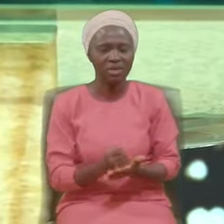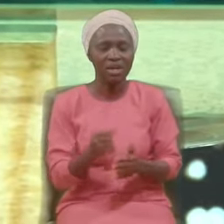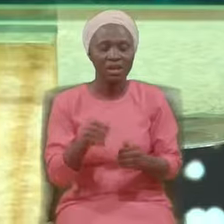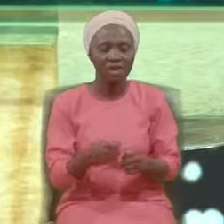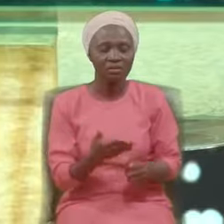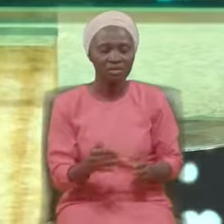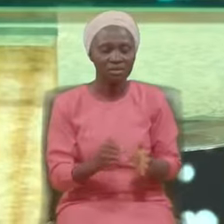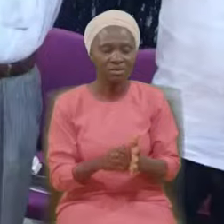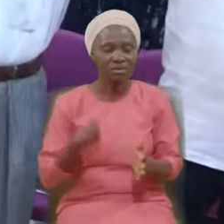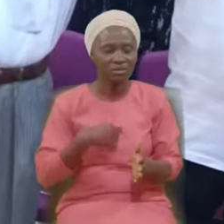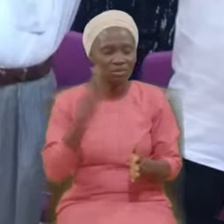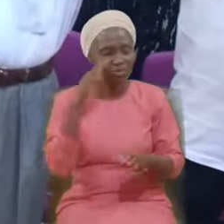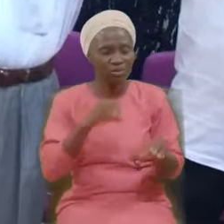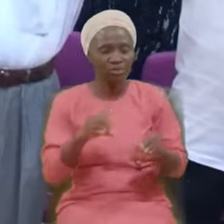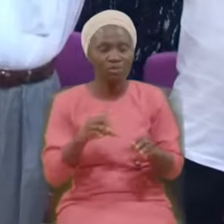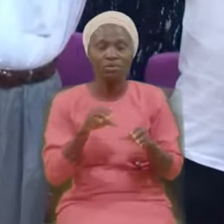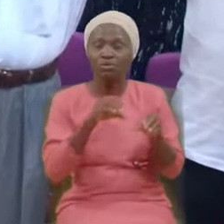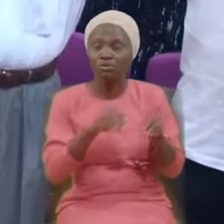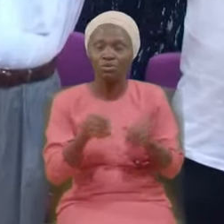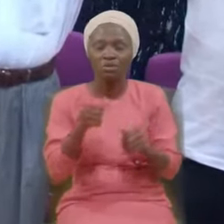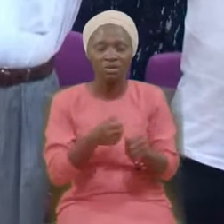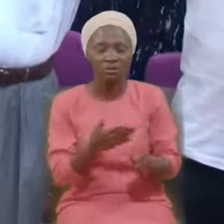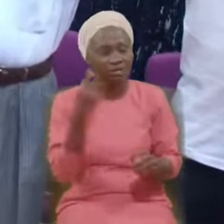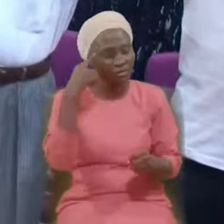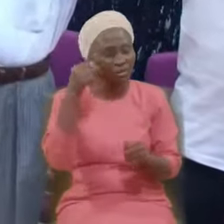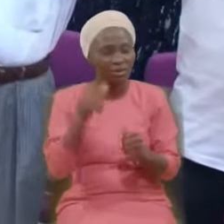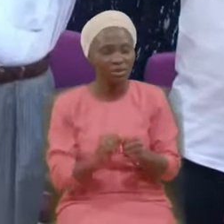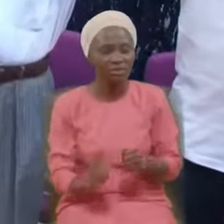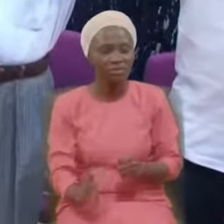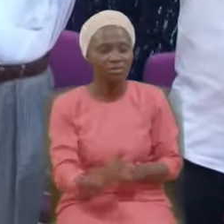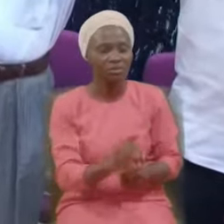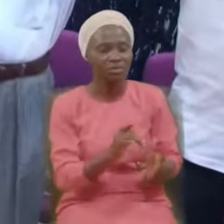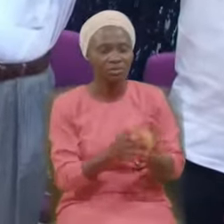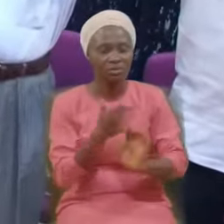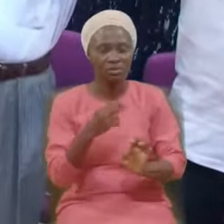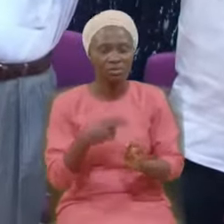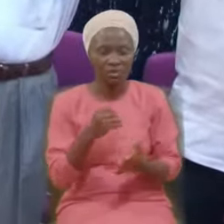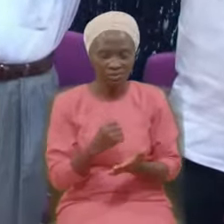do. Do everything for everyone in Jesus' name.